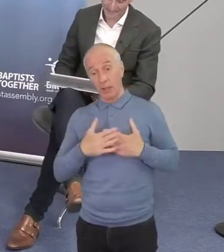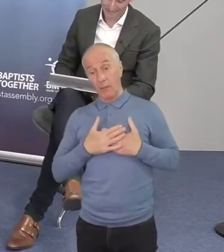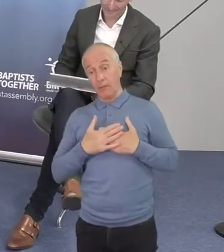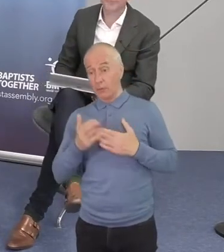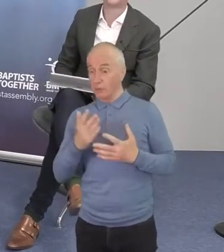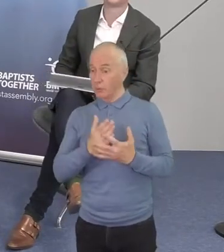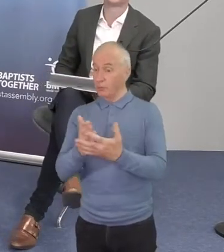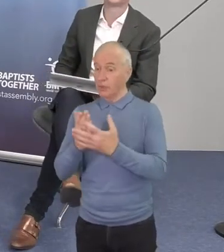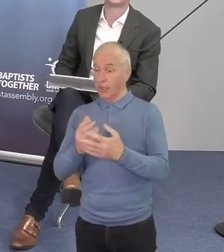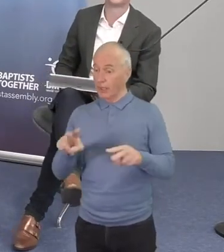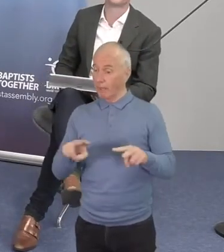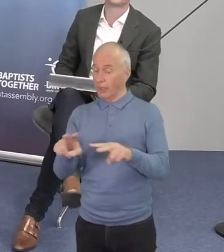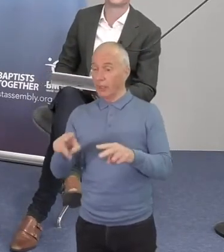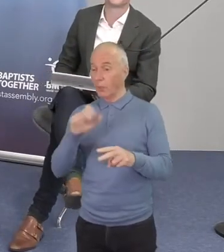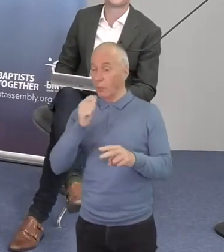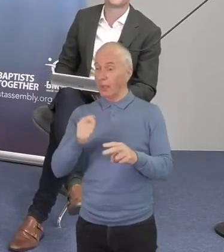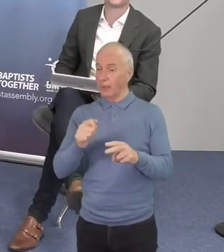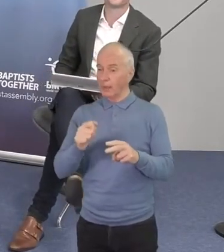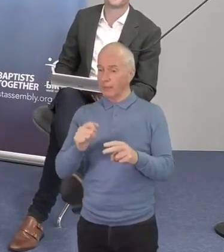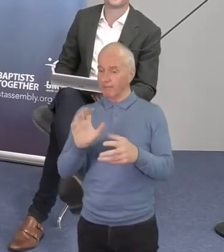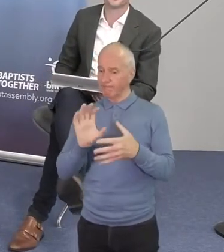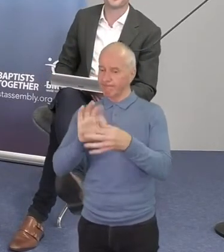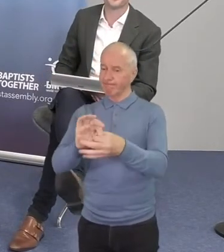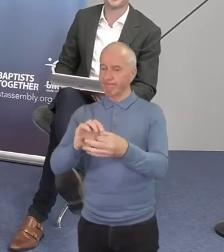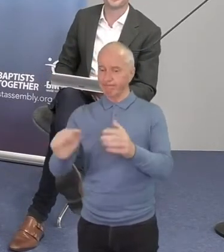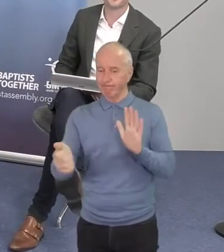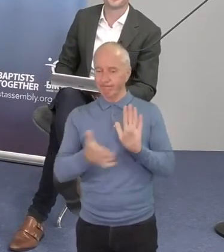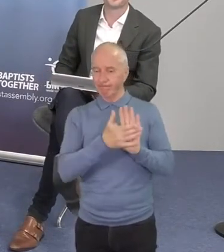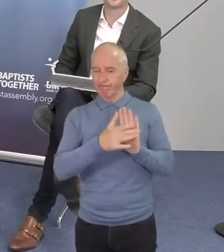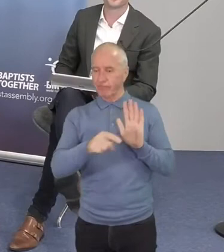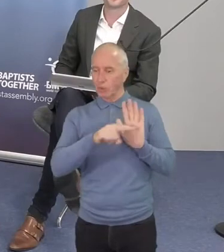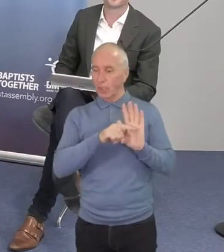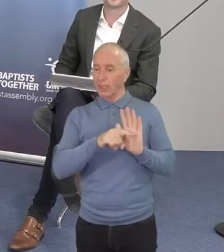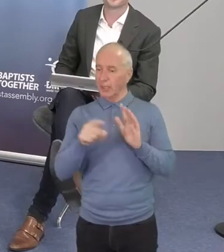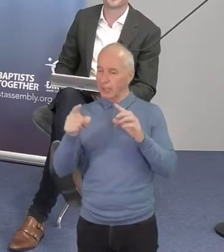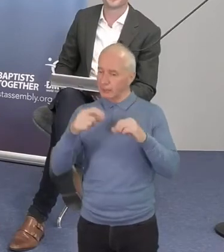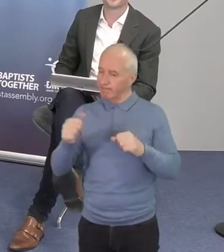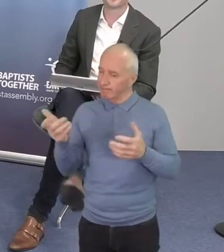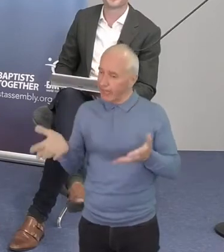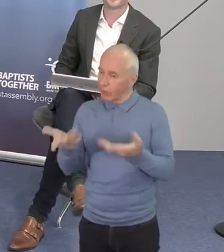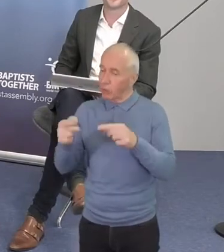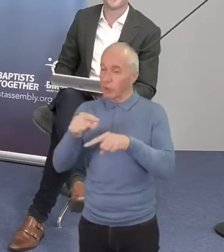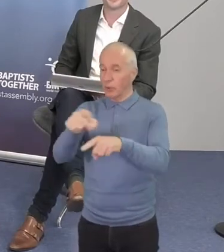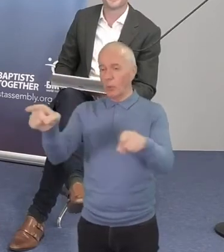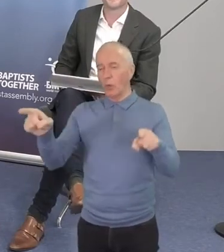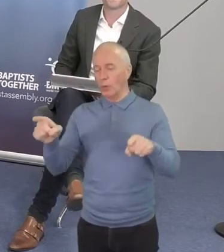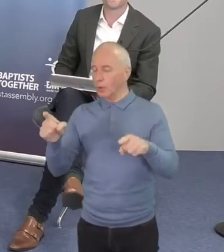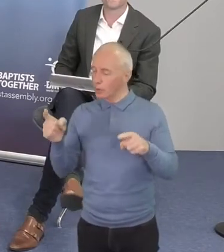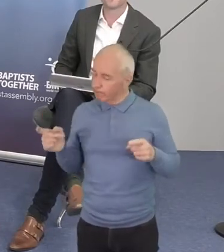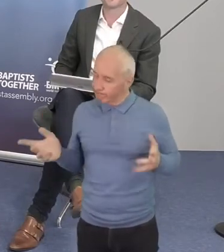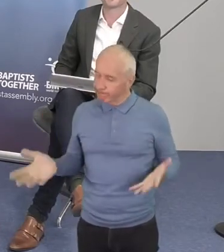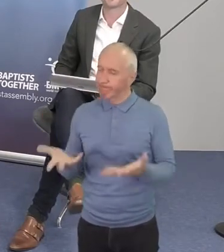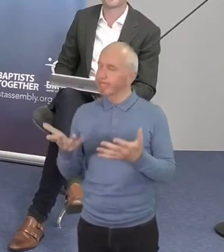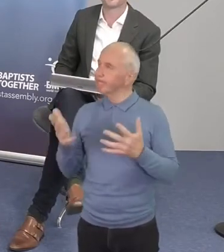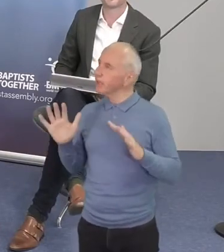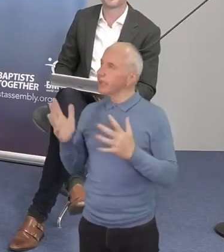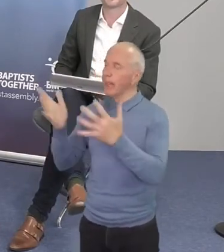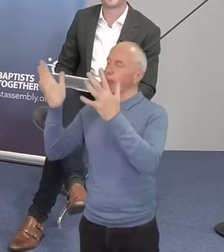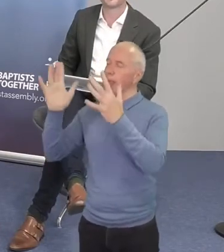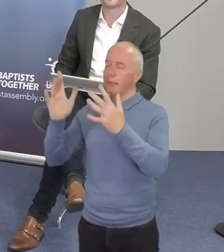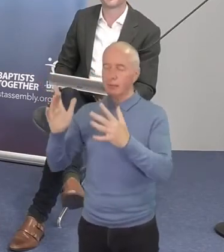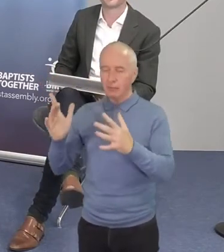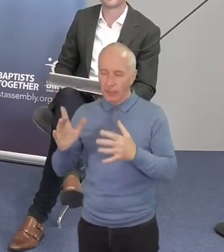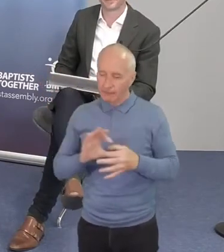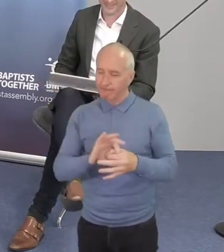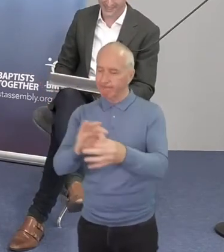please. We'll pop a link in the chat for you and you can follow that, and we'd encourage you all to really celebrate with your churches what we have achieved together over the